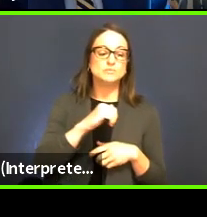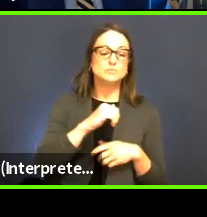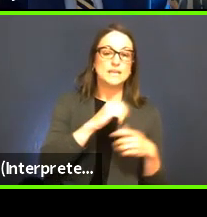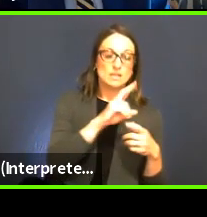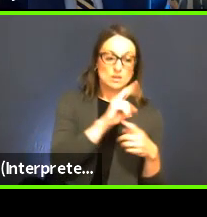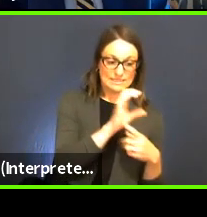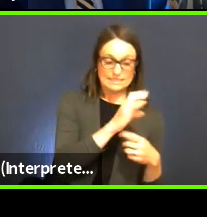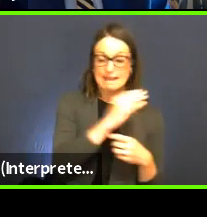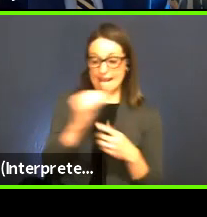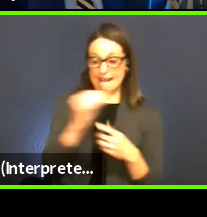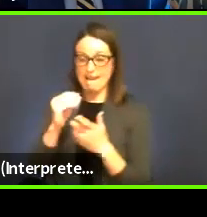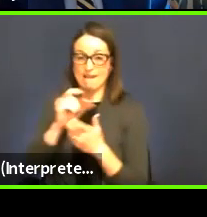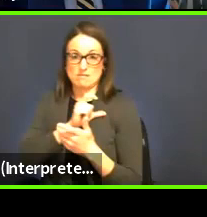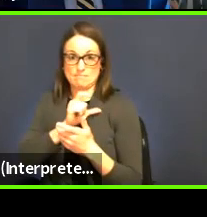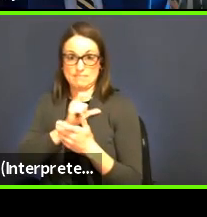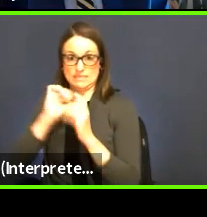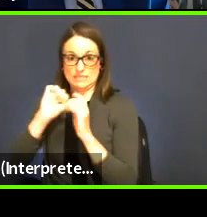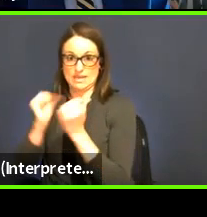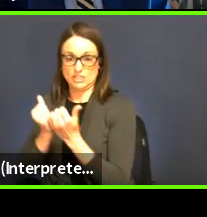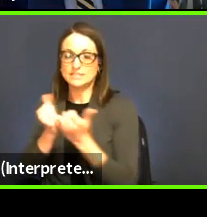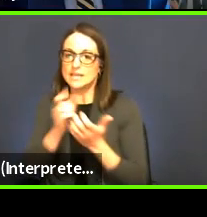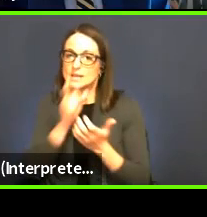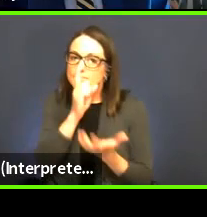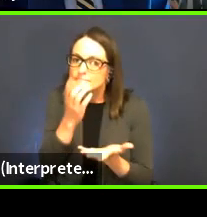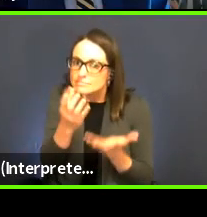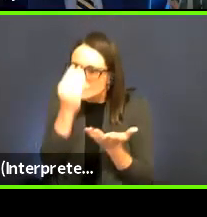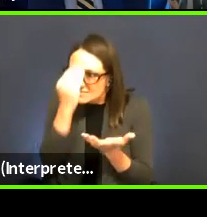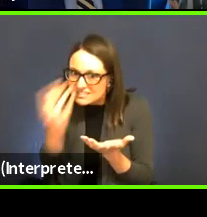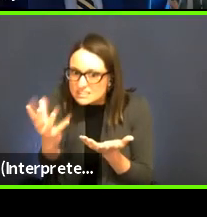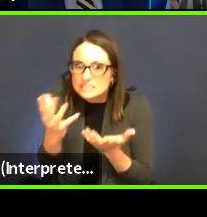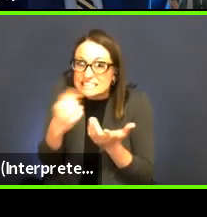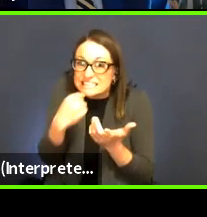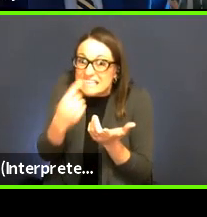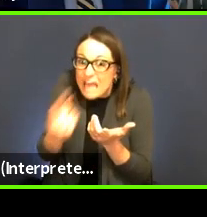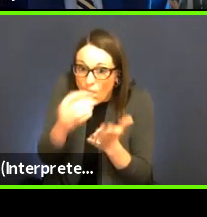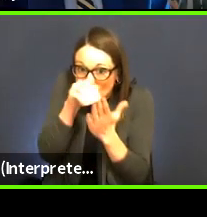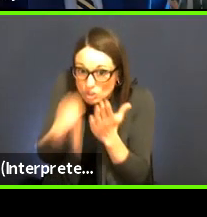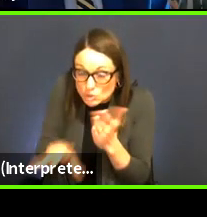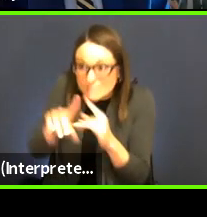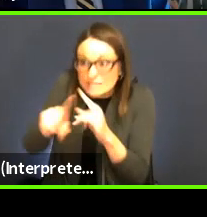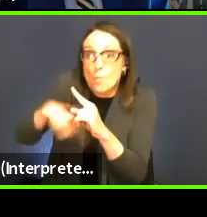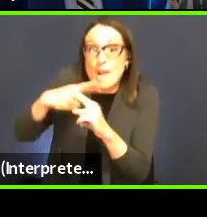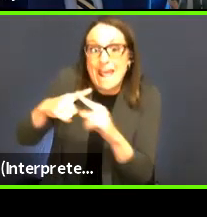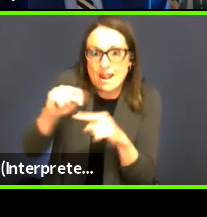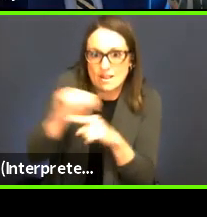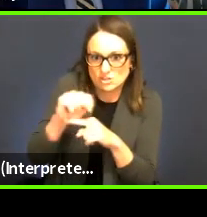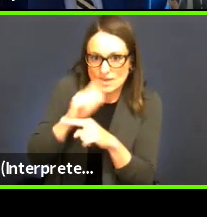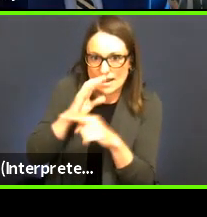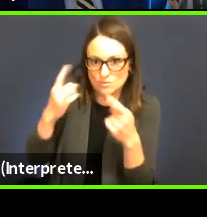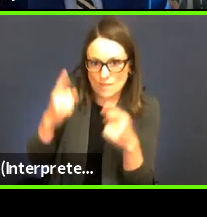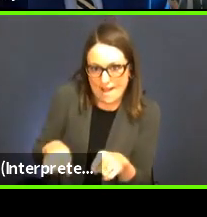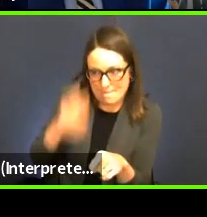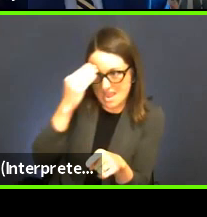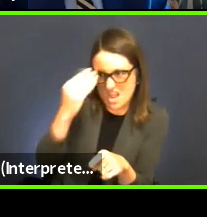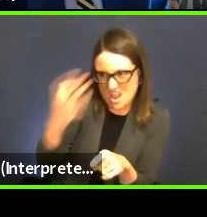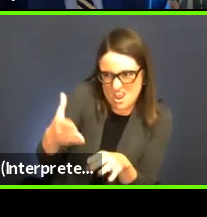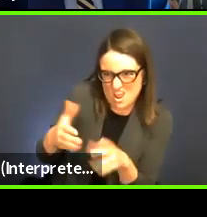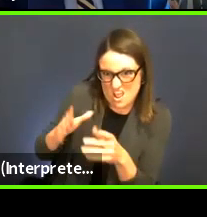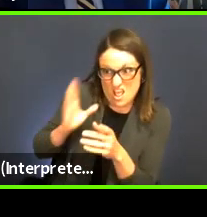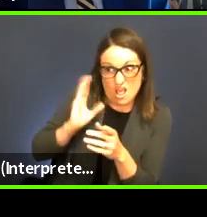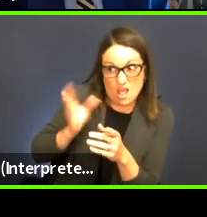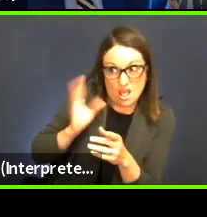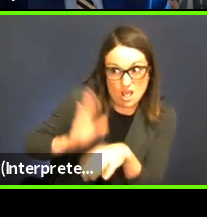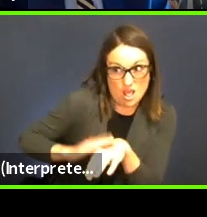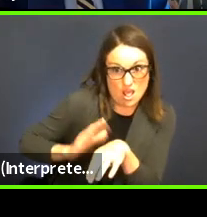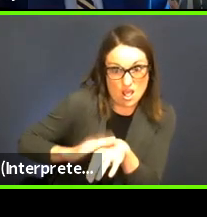giving students advance notice of when the trainings are taking place. You know, the university's decided that this is going to be a